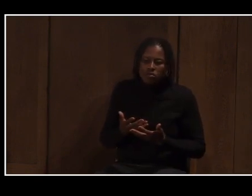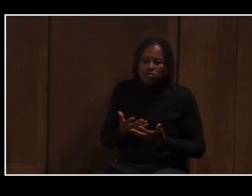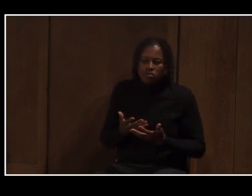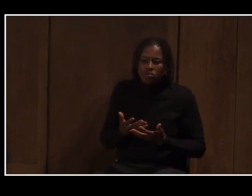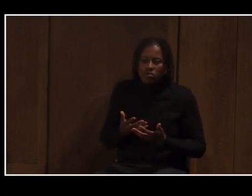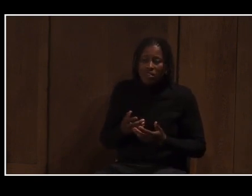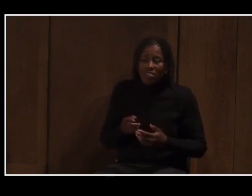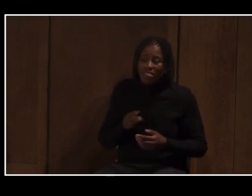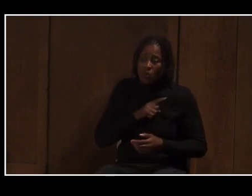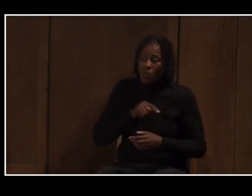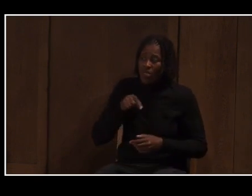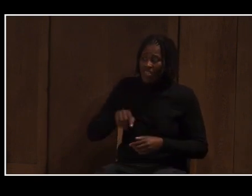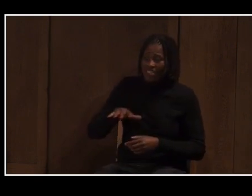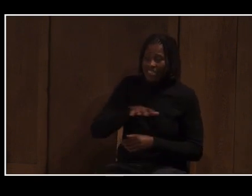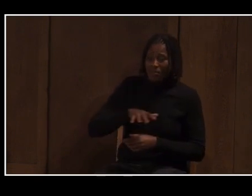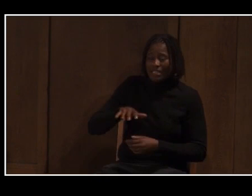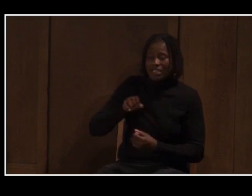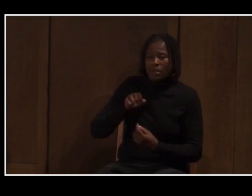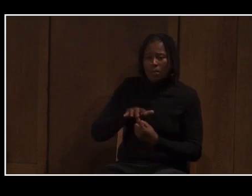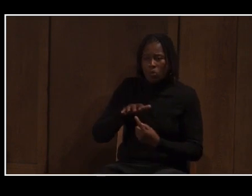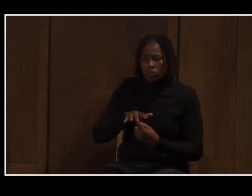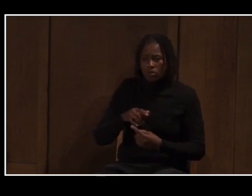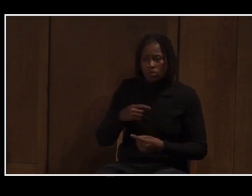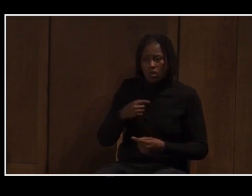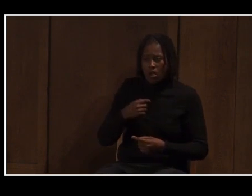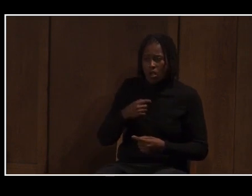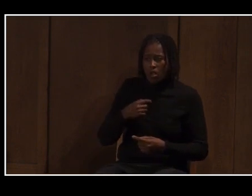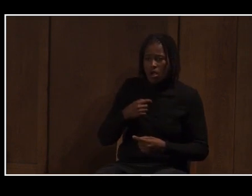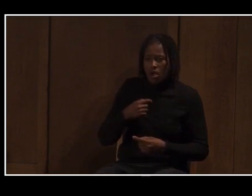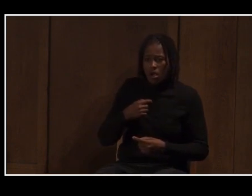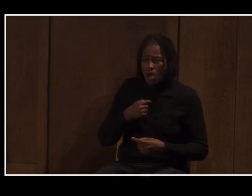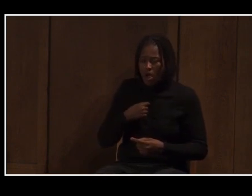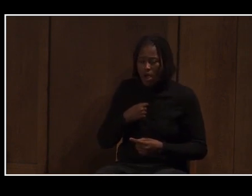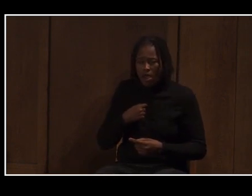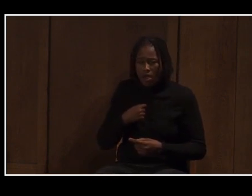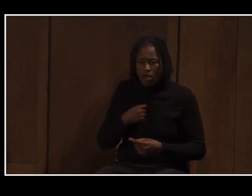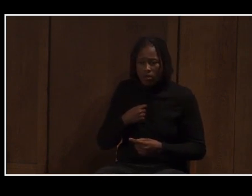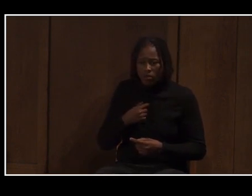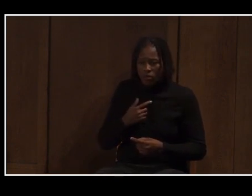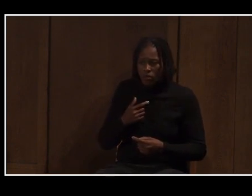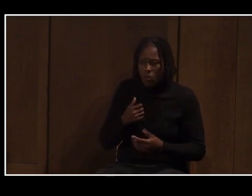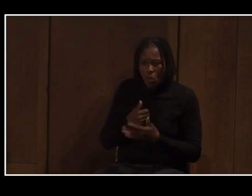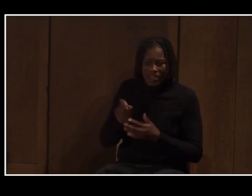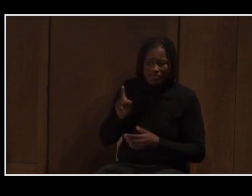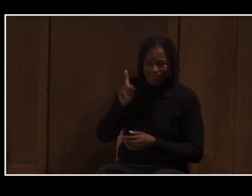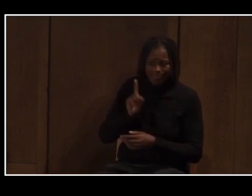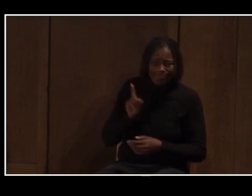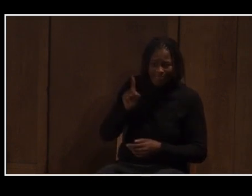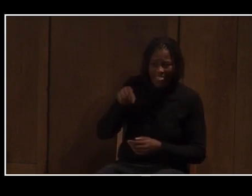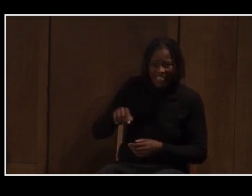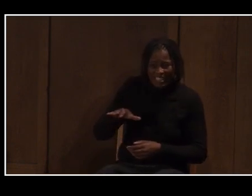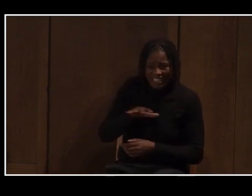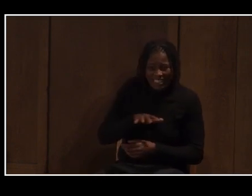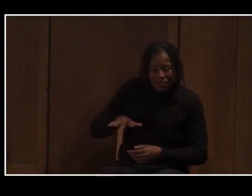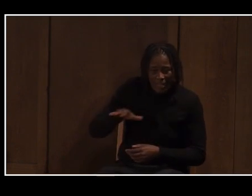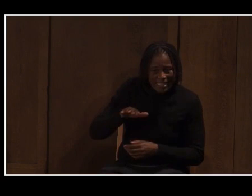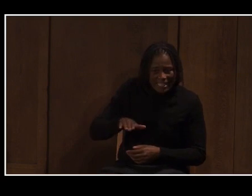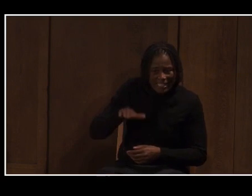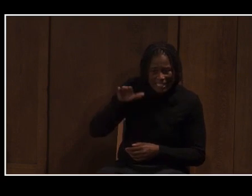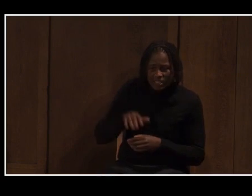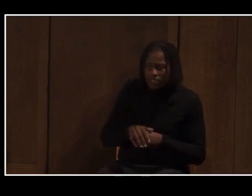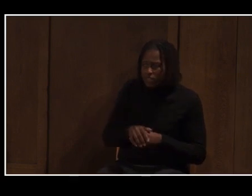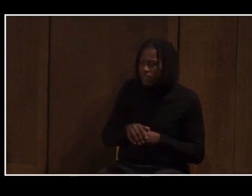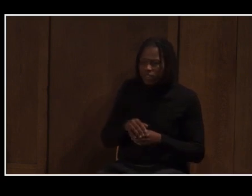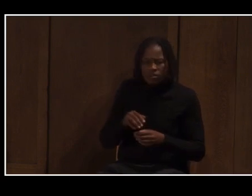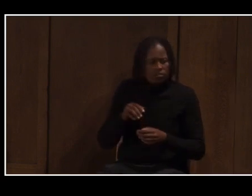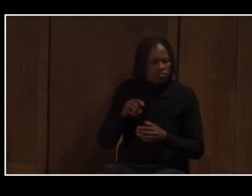I came up in spaces like this, not the art world. You know, David just saw me at some point in Jessica, and, you know,